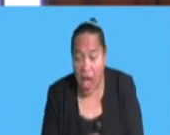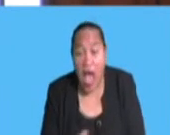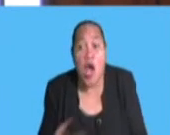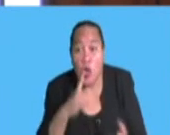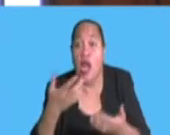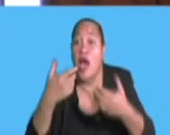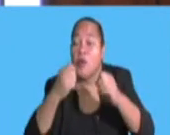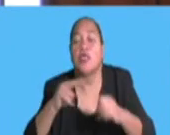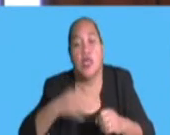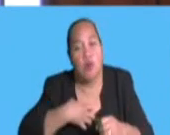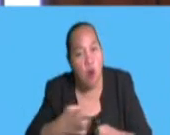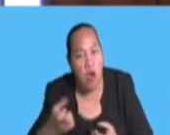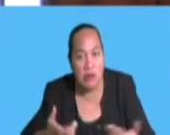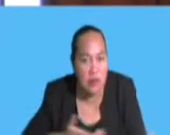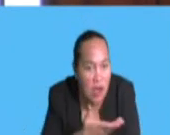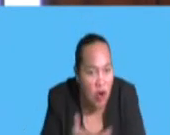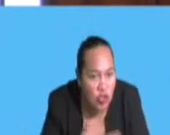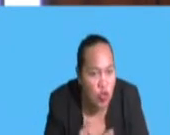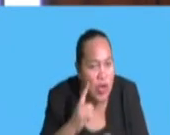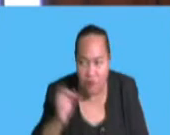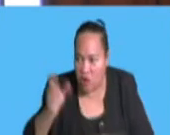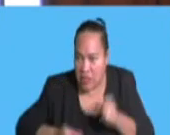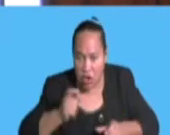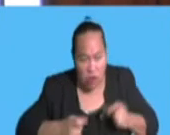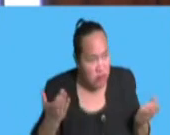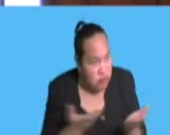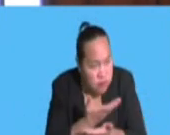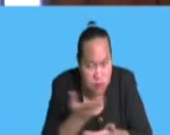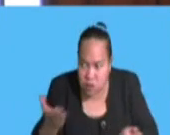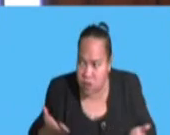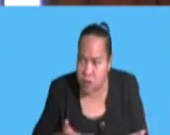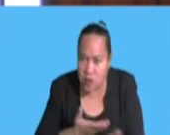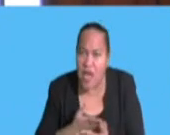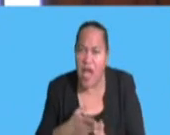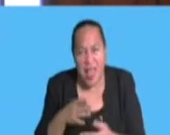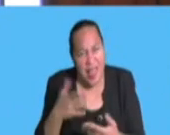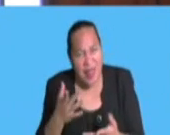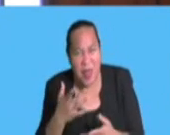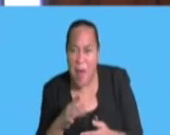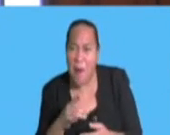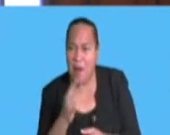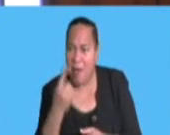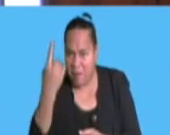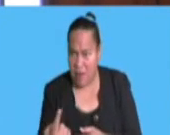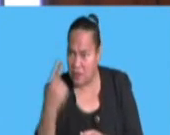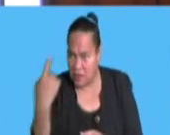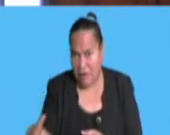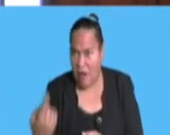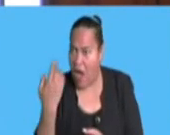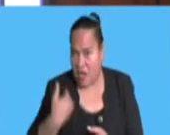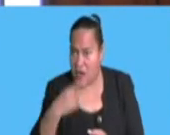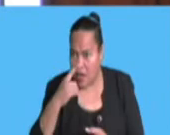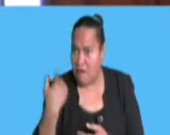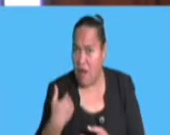need more dialogue, consensus building among stakeholders, because although we may live on one, no man is an island. looking at the